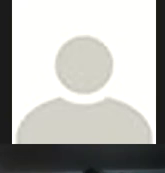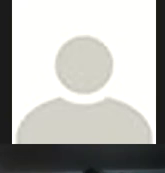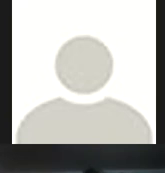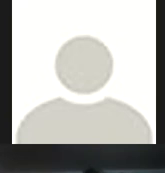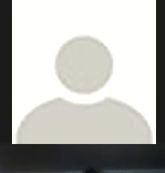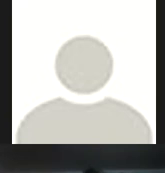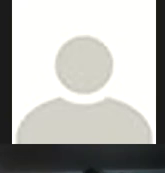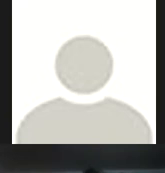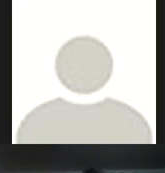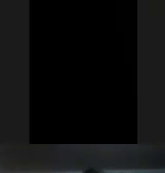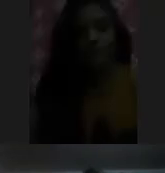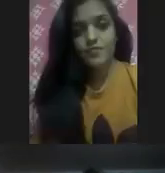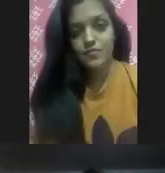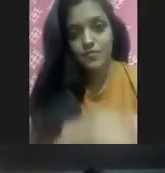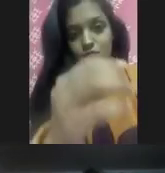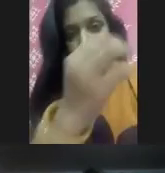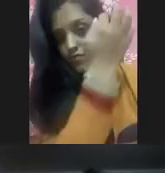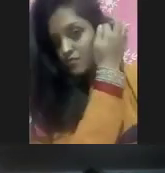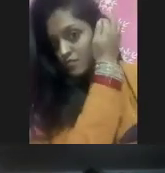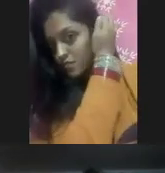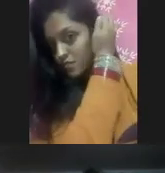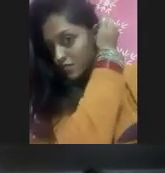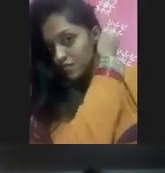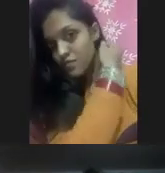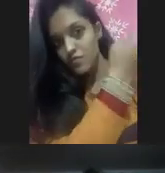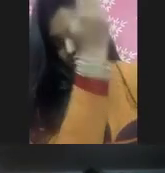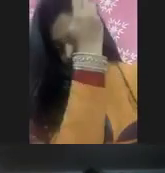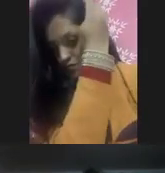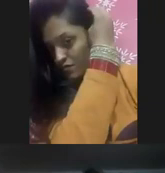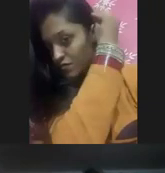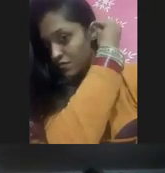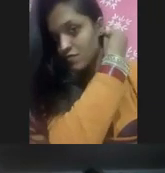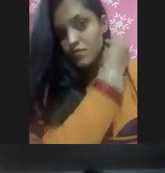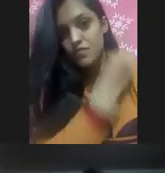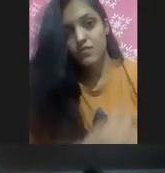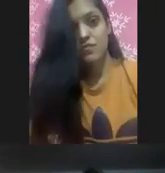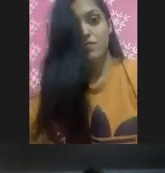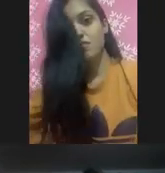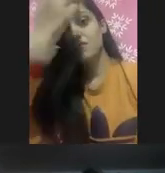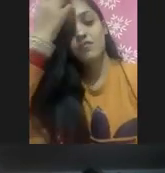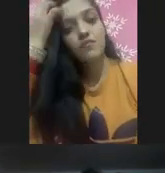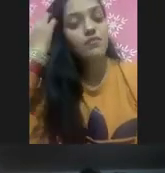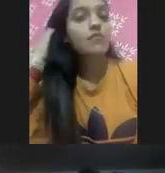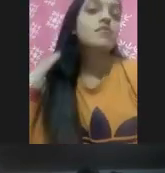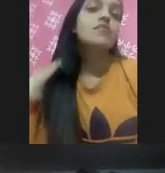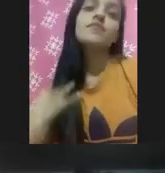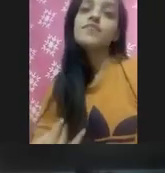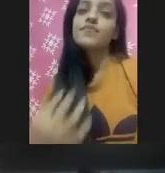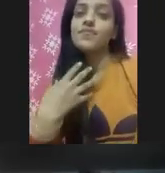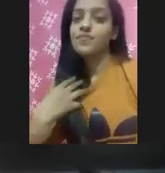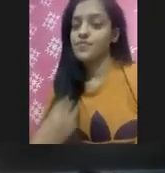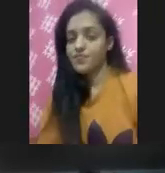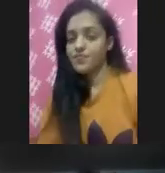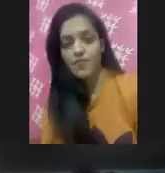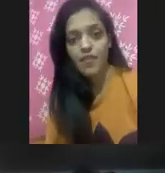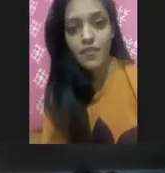seen. I don't think it's the only reason why in Italy we don't have a comparable case law, but this is for sure an